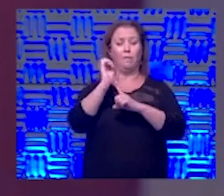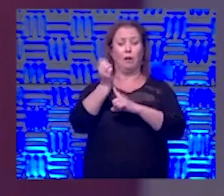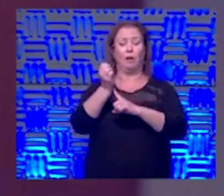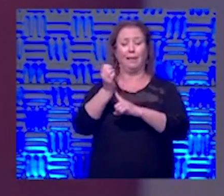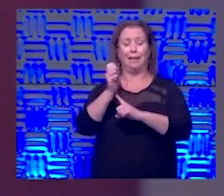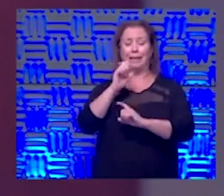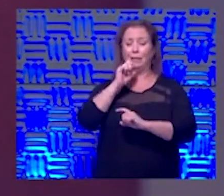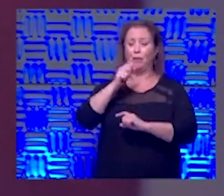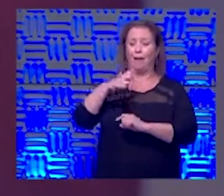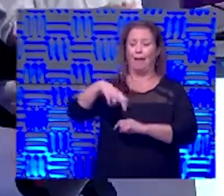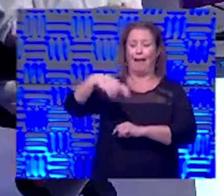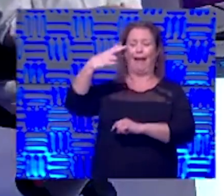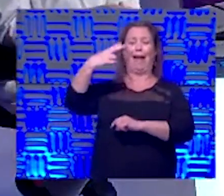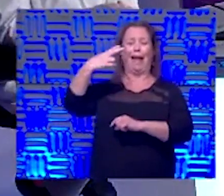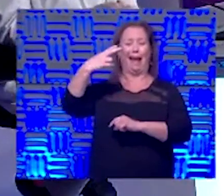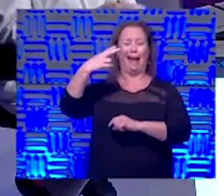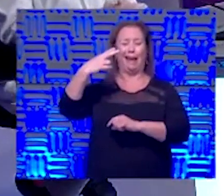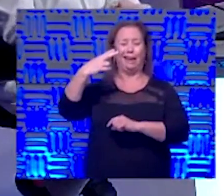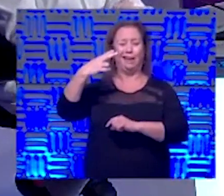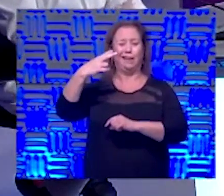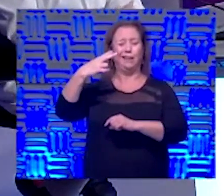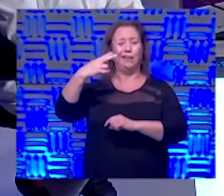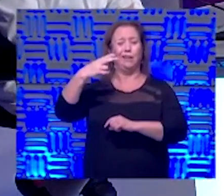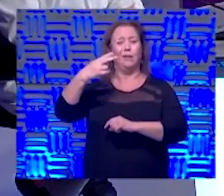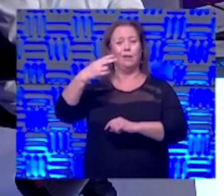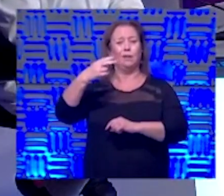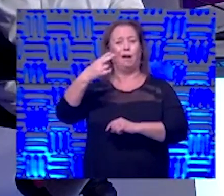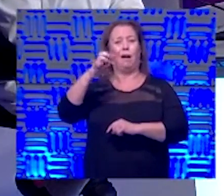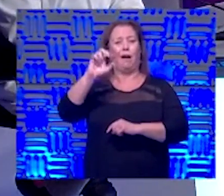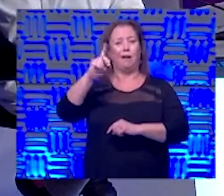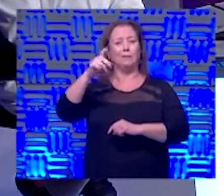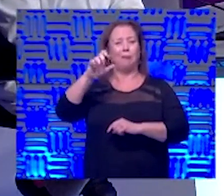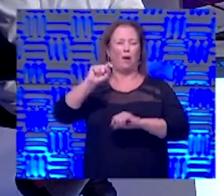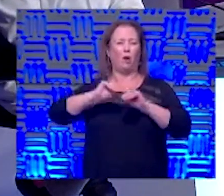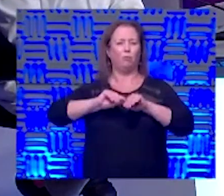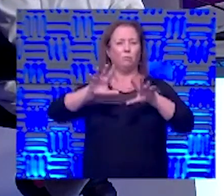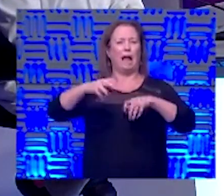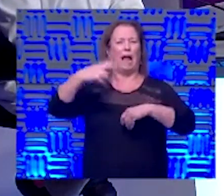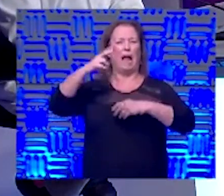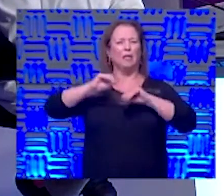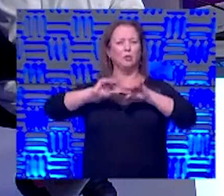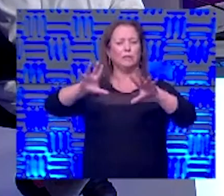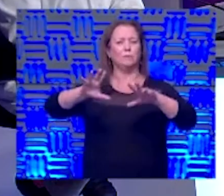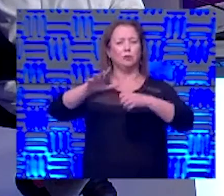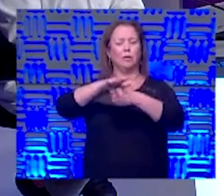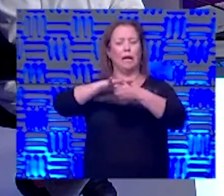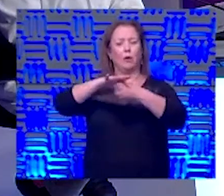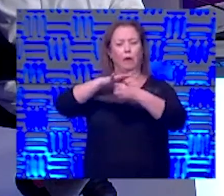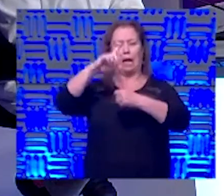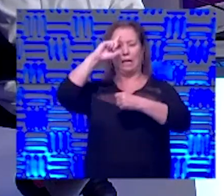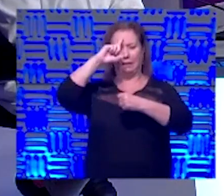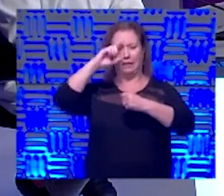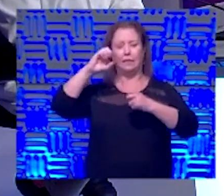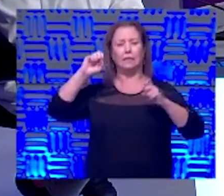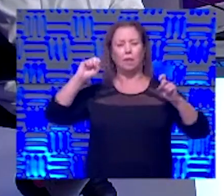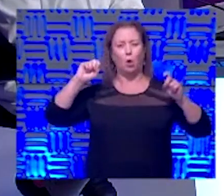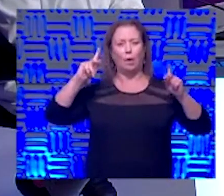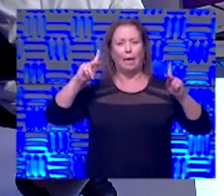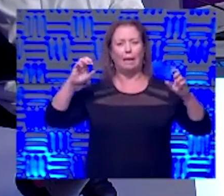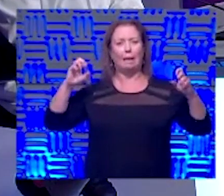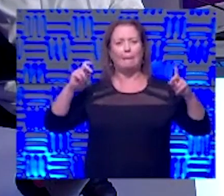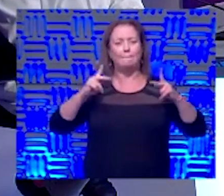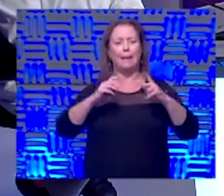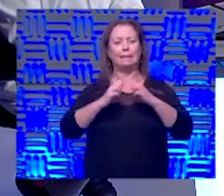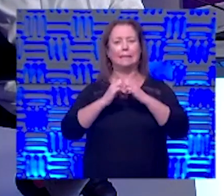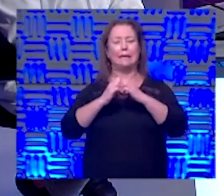not in a high prevalence or transmission area, then I think it's okay to reunite. I would